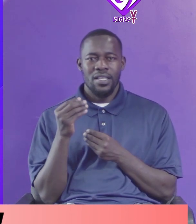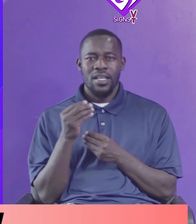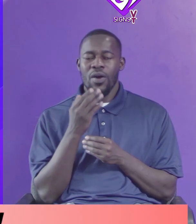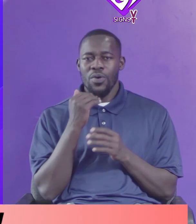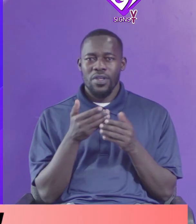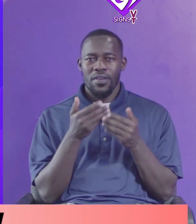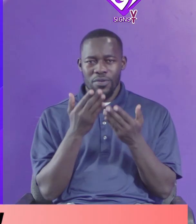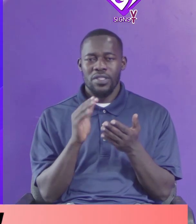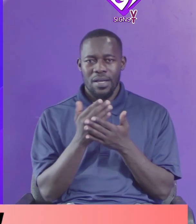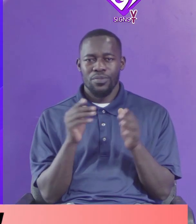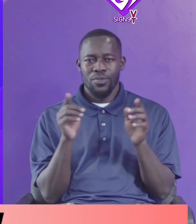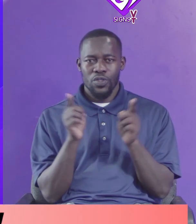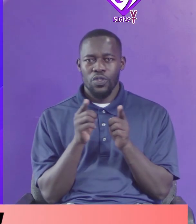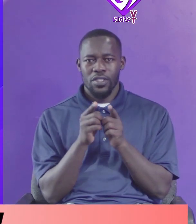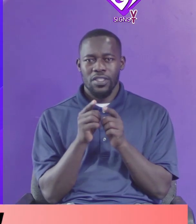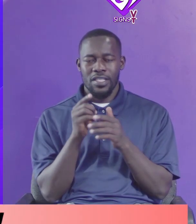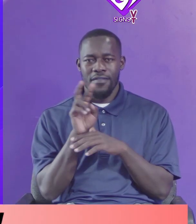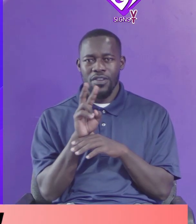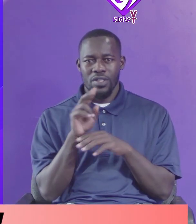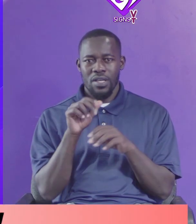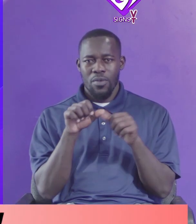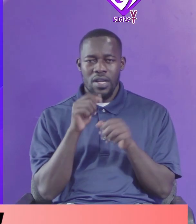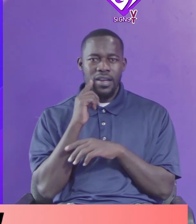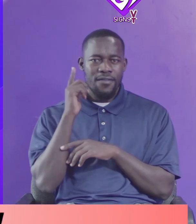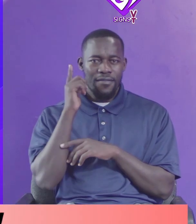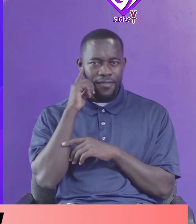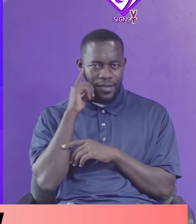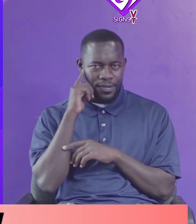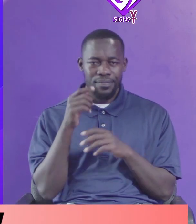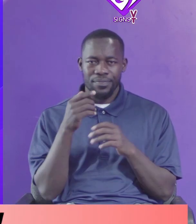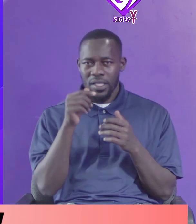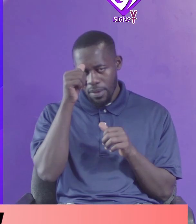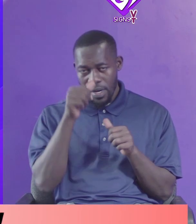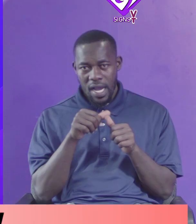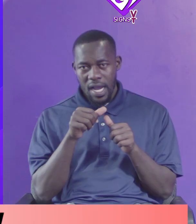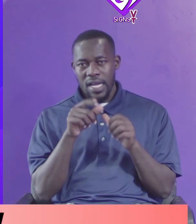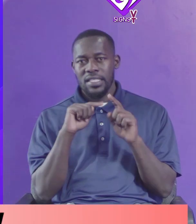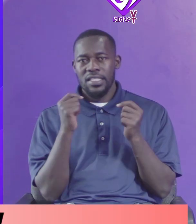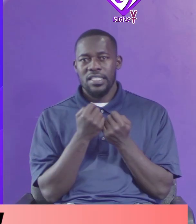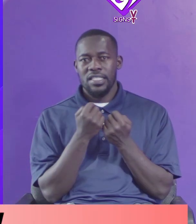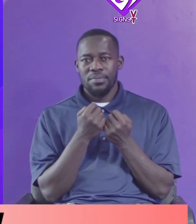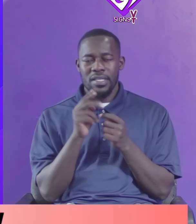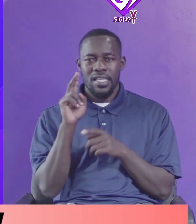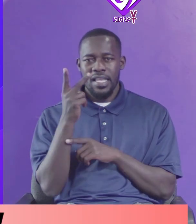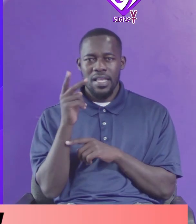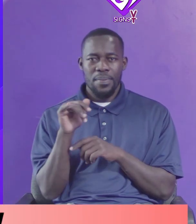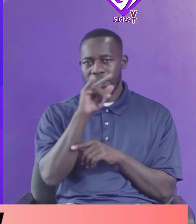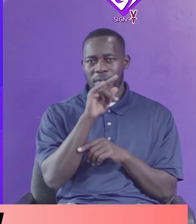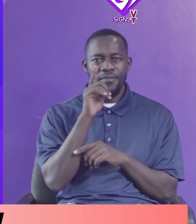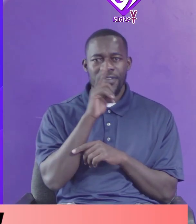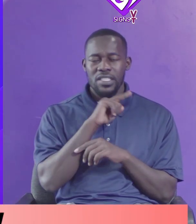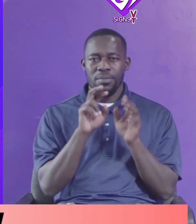quick highlights as far as the Deaflympics is concerned. Remember, we had a contingent of Team Kenya